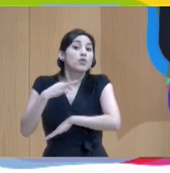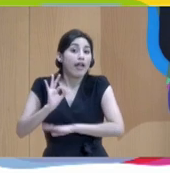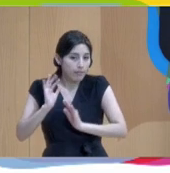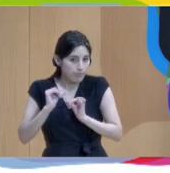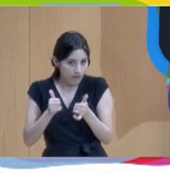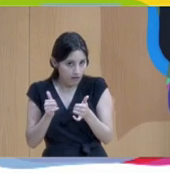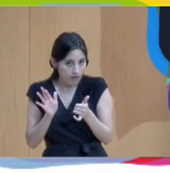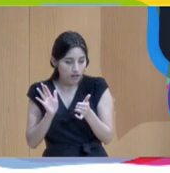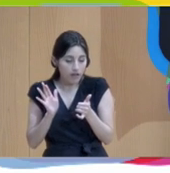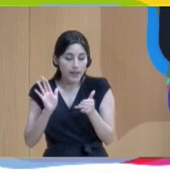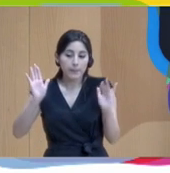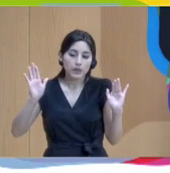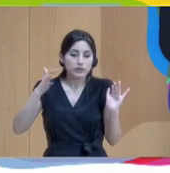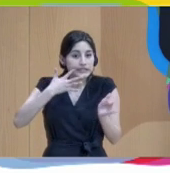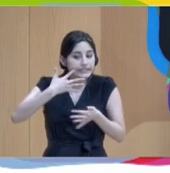also.